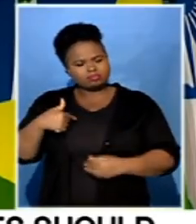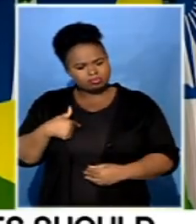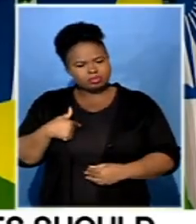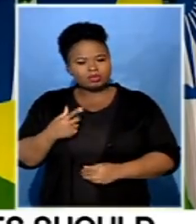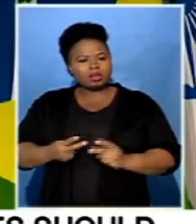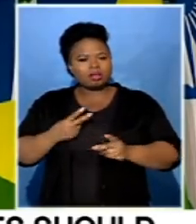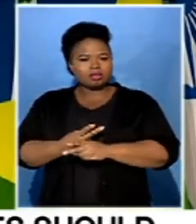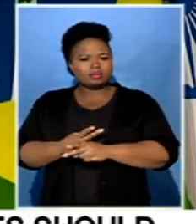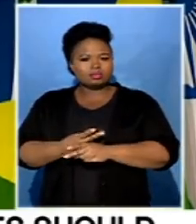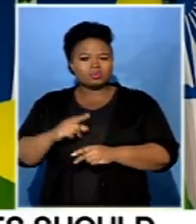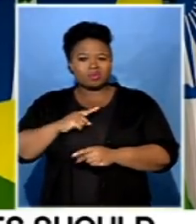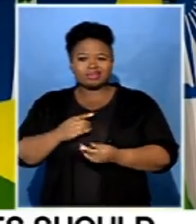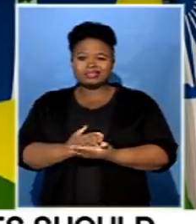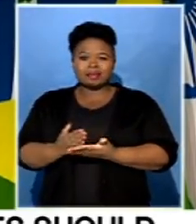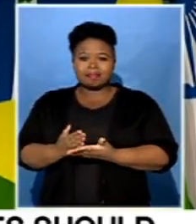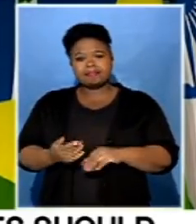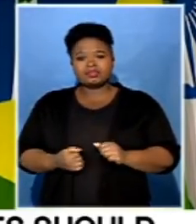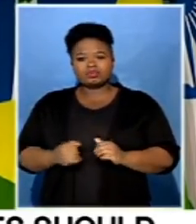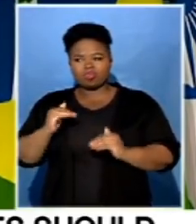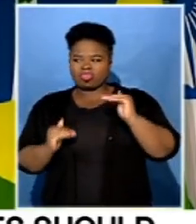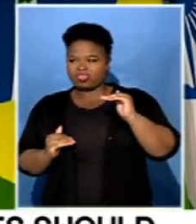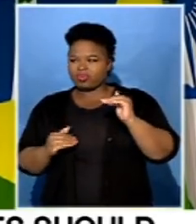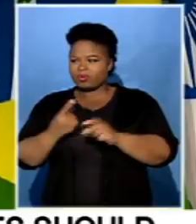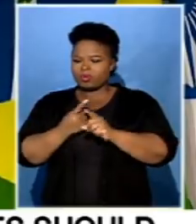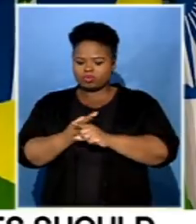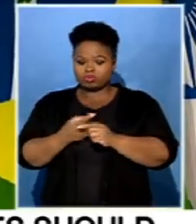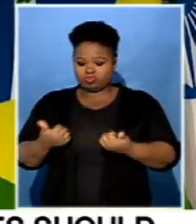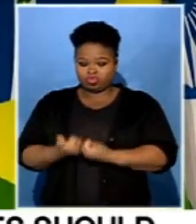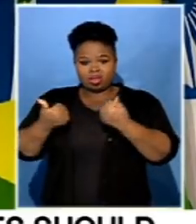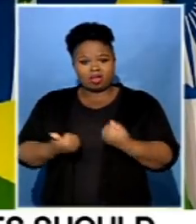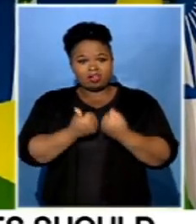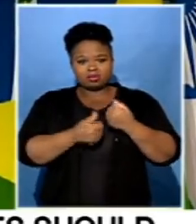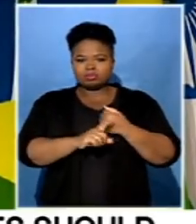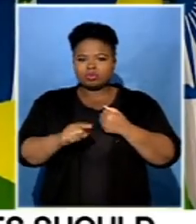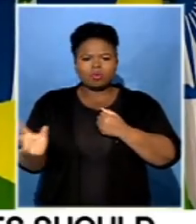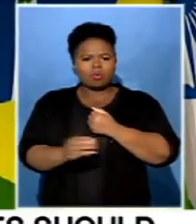Uneven and insufficient development is a common challenge facing all countries.